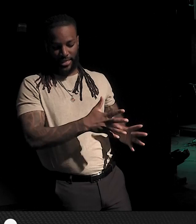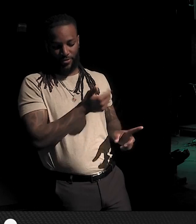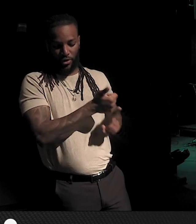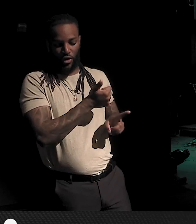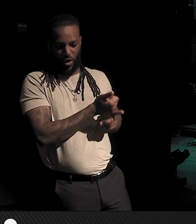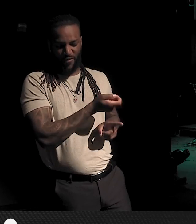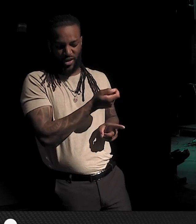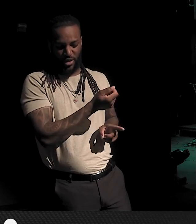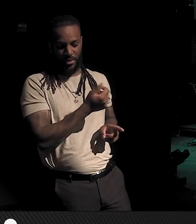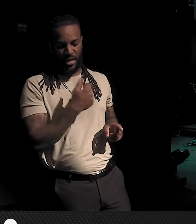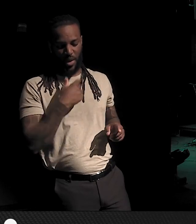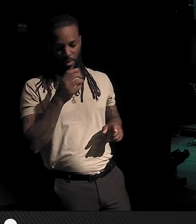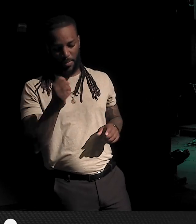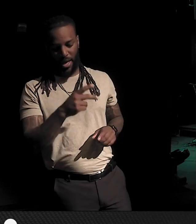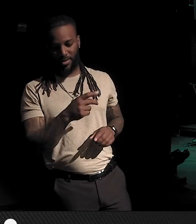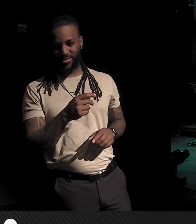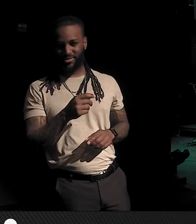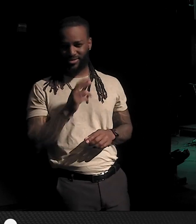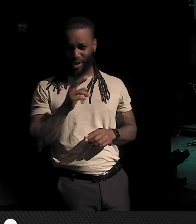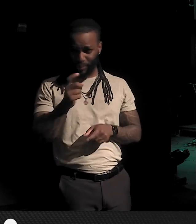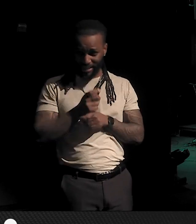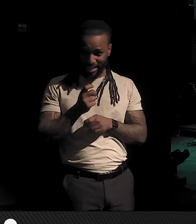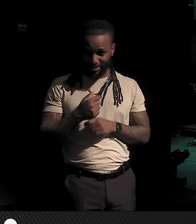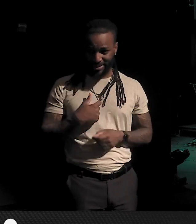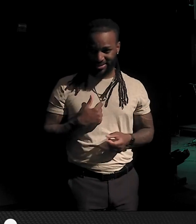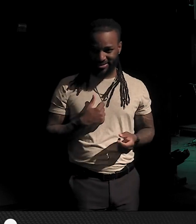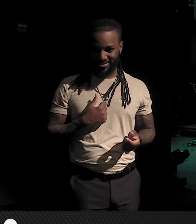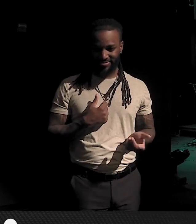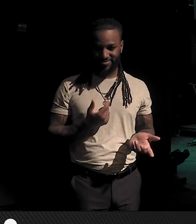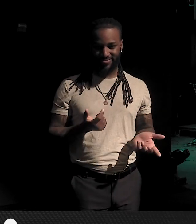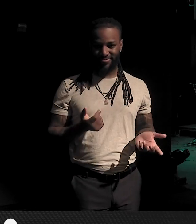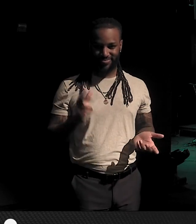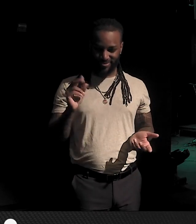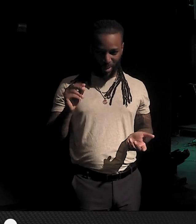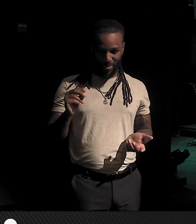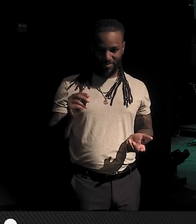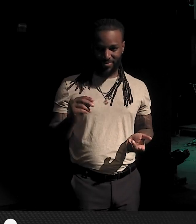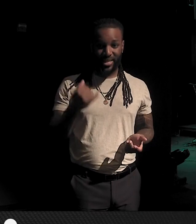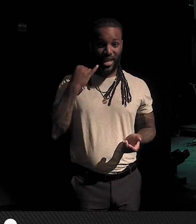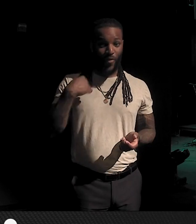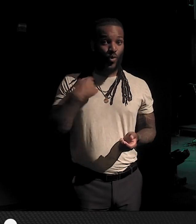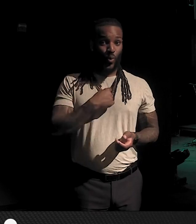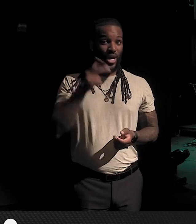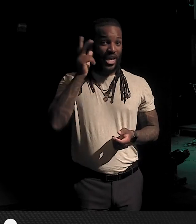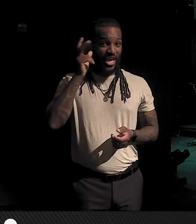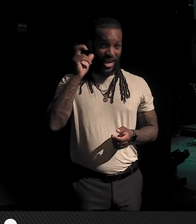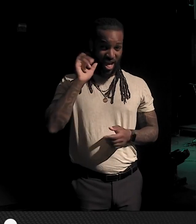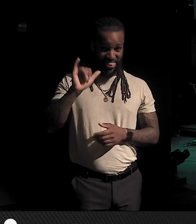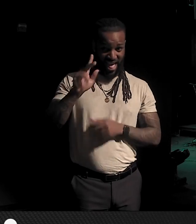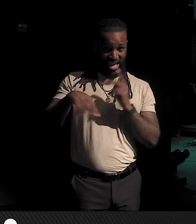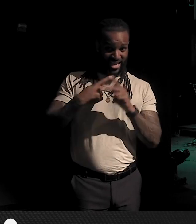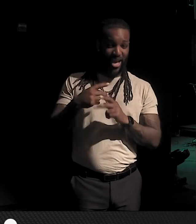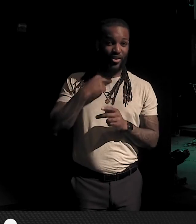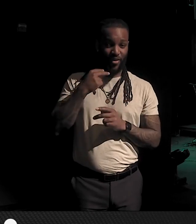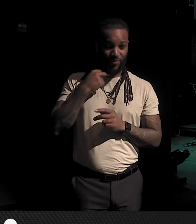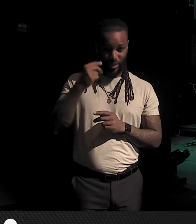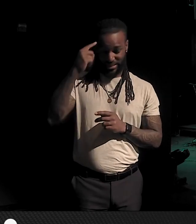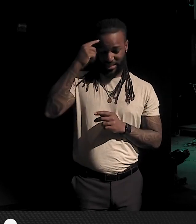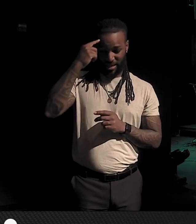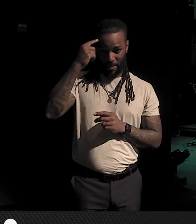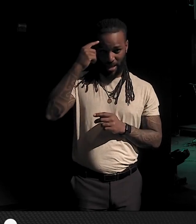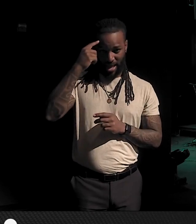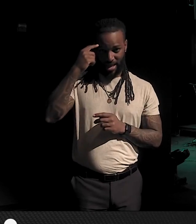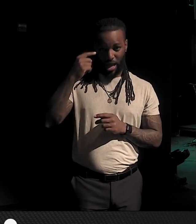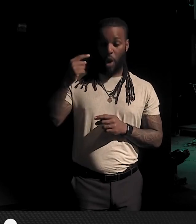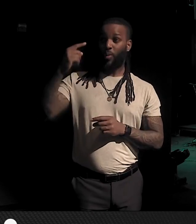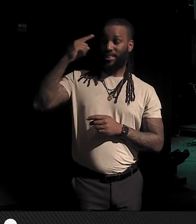a little bit. Or, are you kidding me? Are we here again? If we hear voices like that in our head and we assign